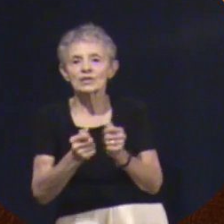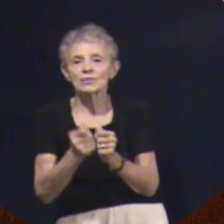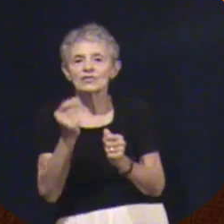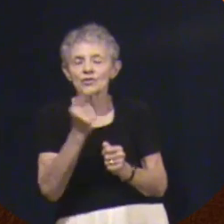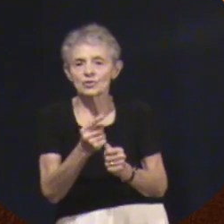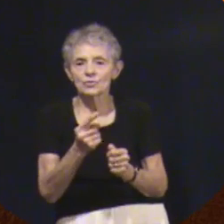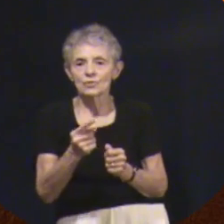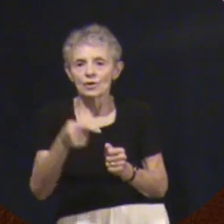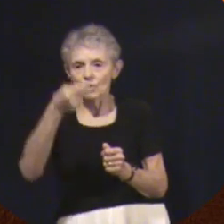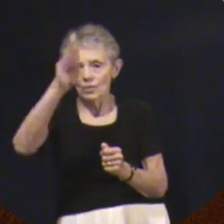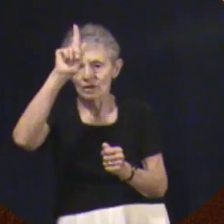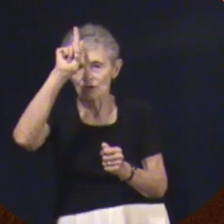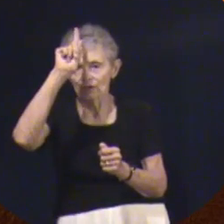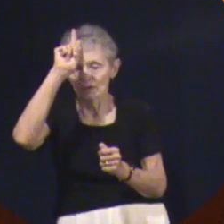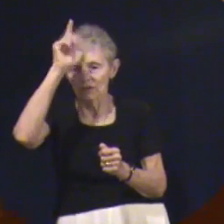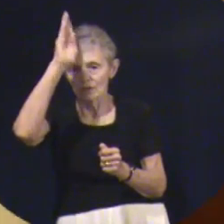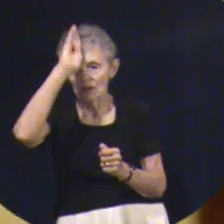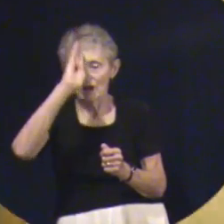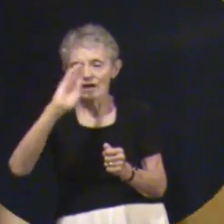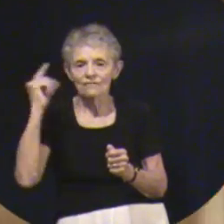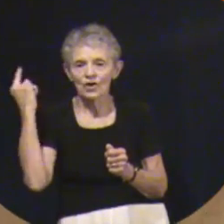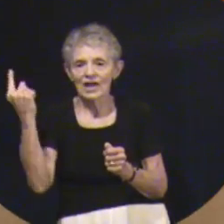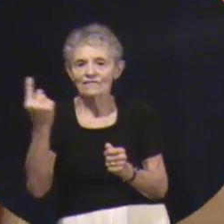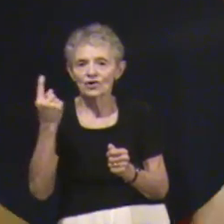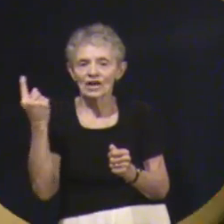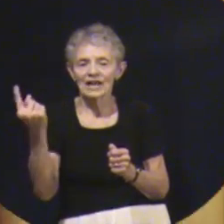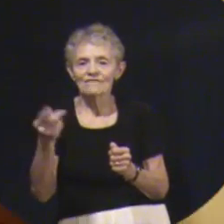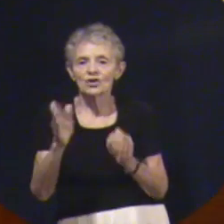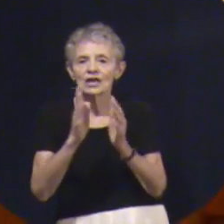forever and ever. Amen.